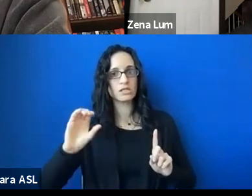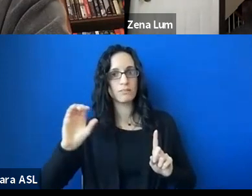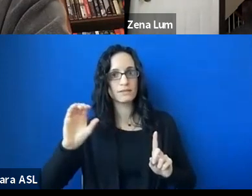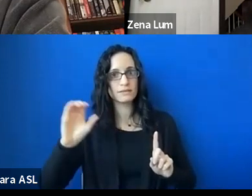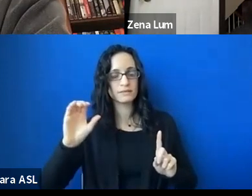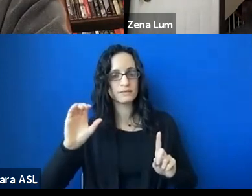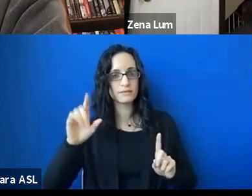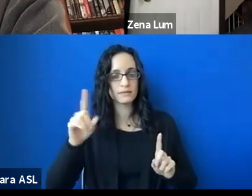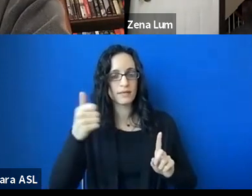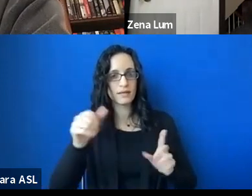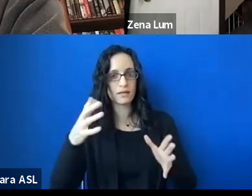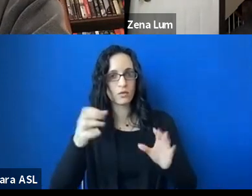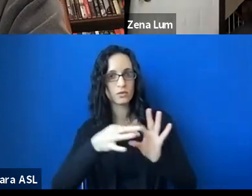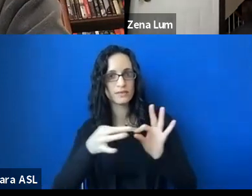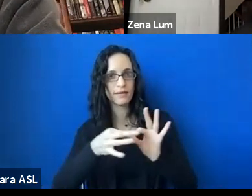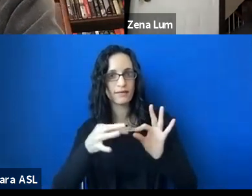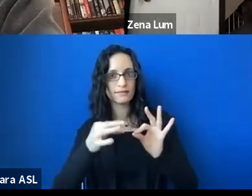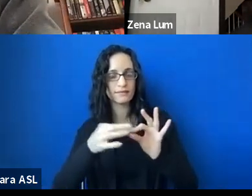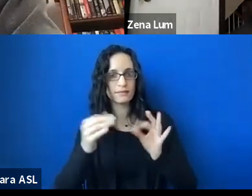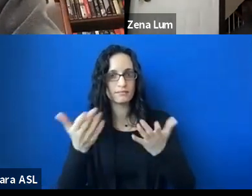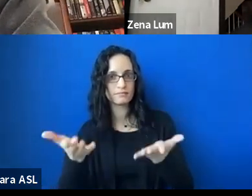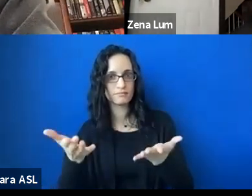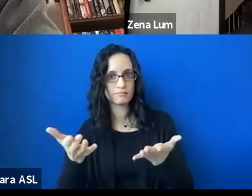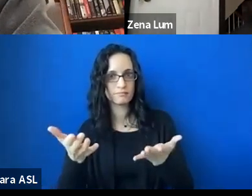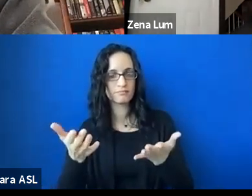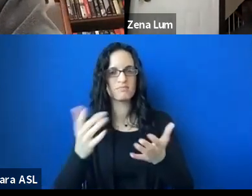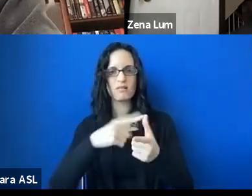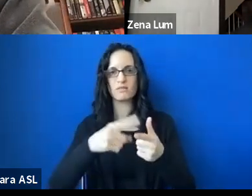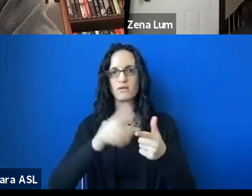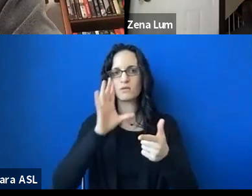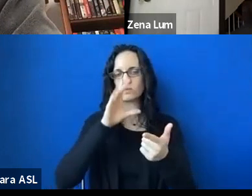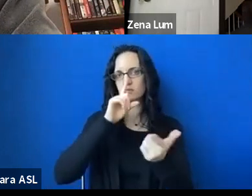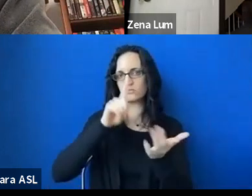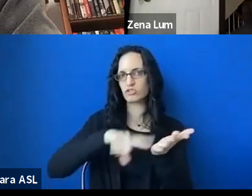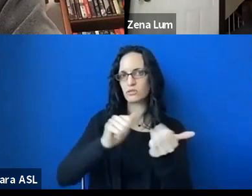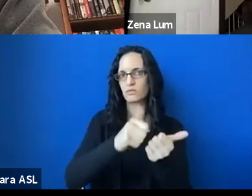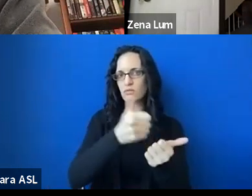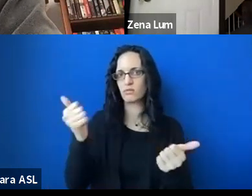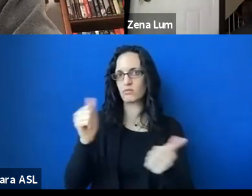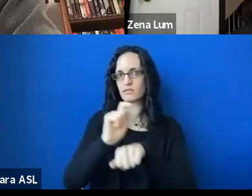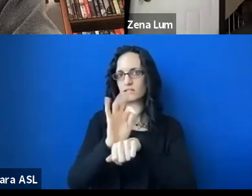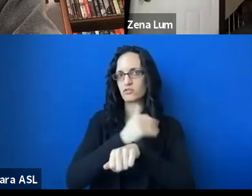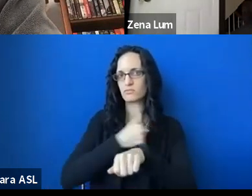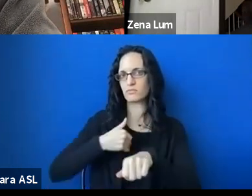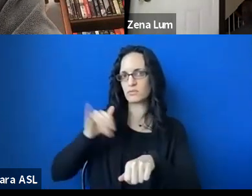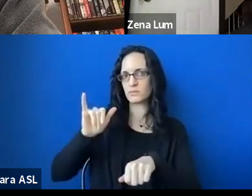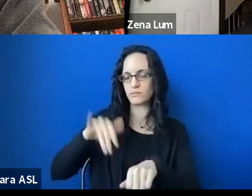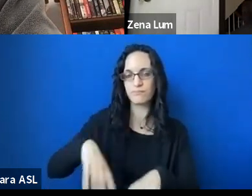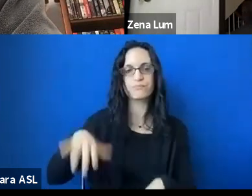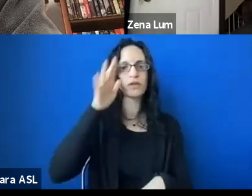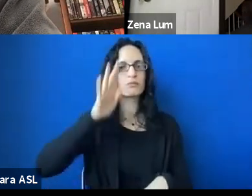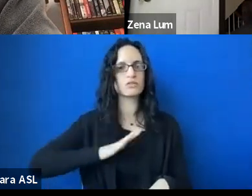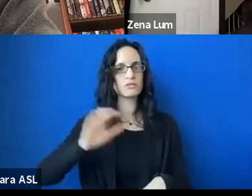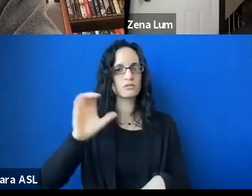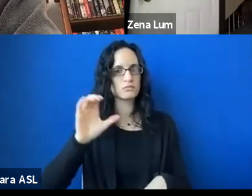do you have anything that you'd like to share? And then we'll ask other members of the task force. No, other than